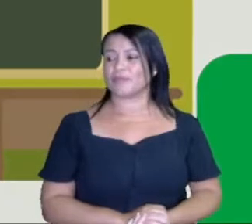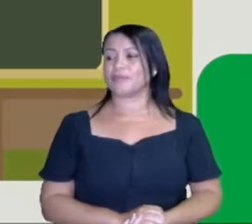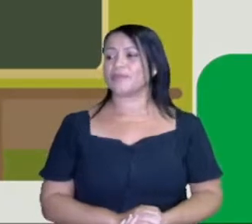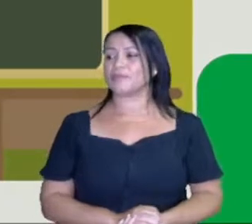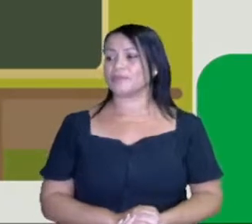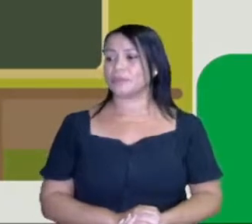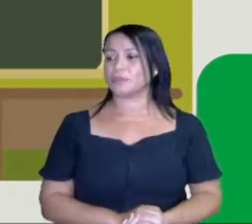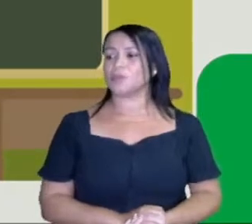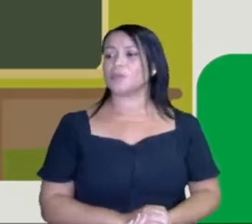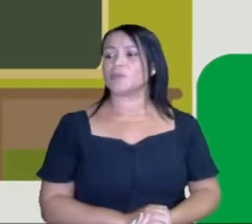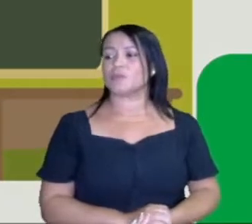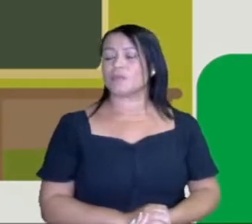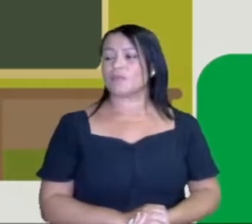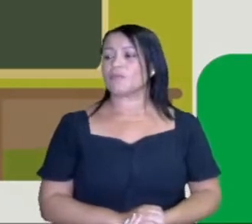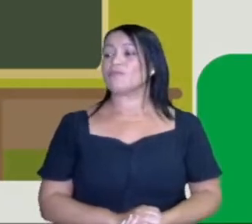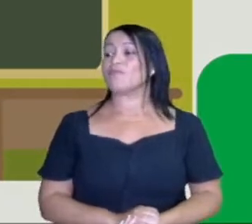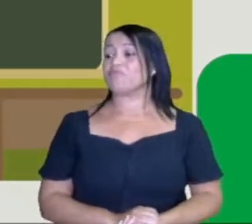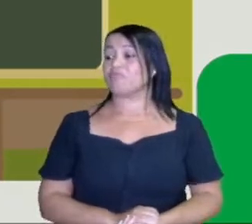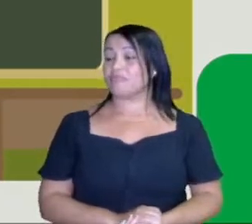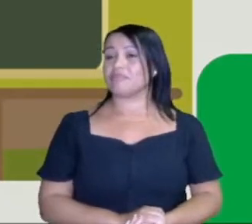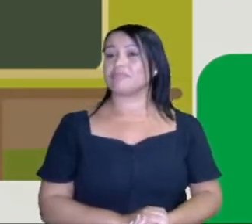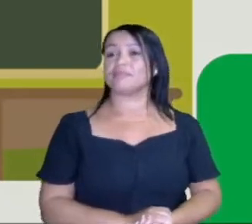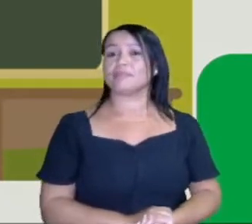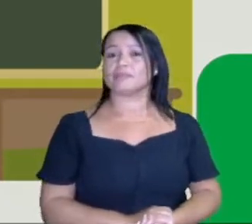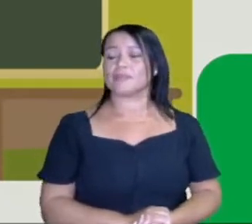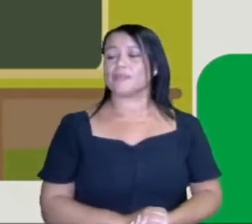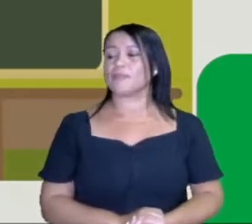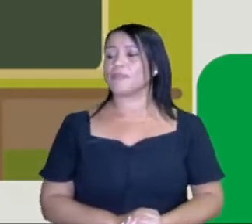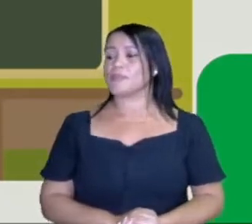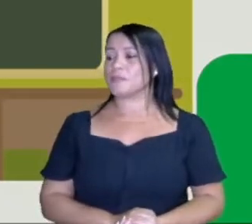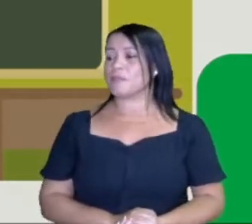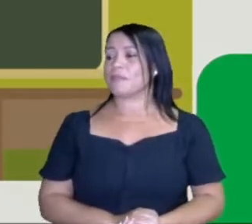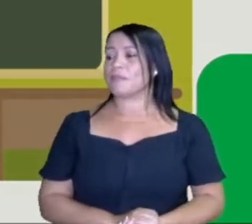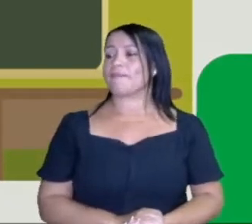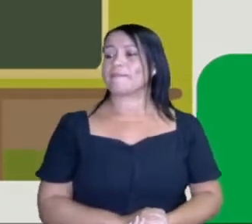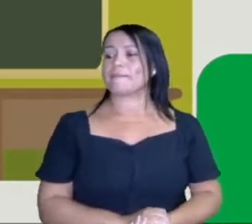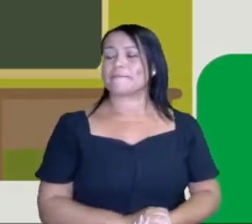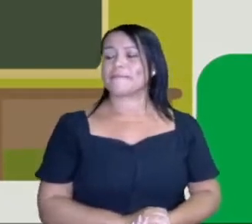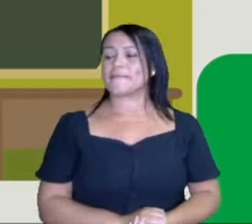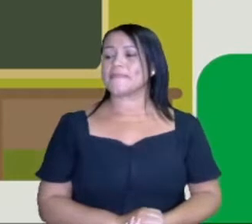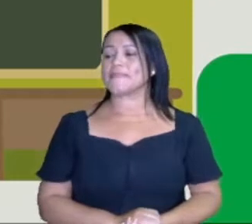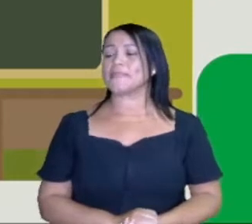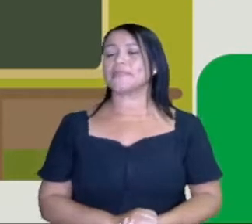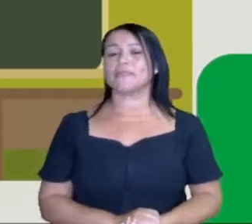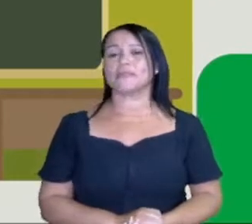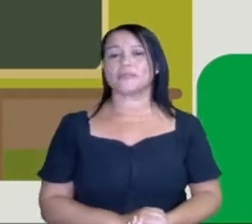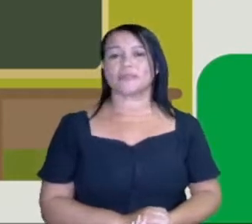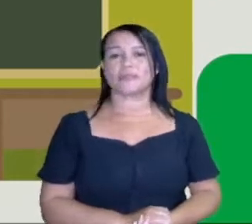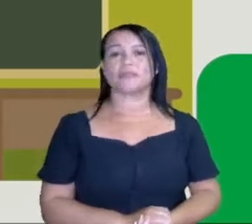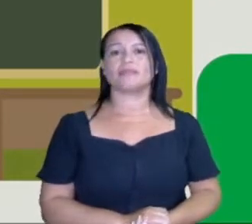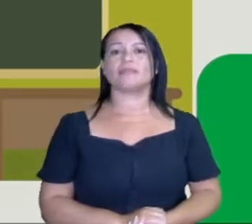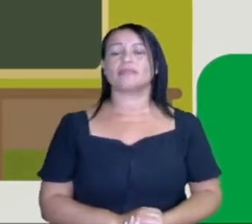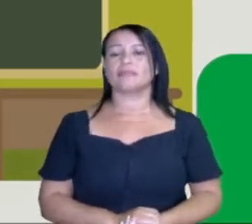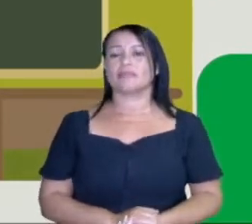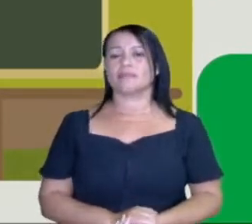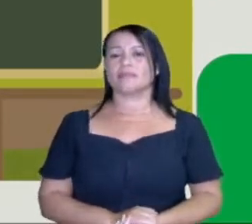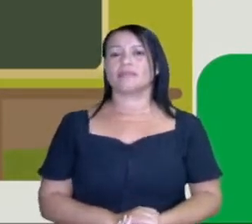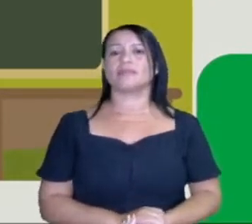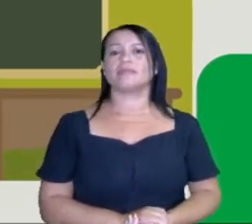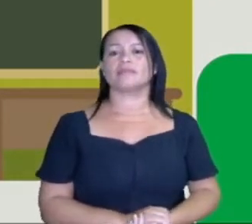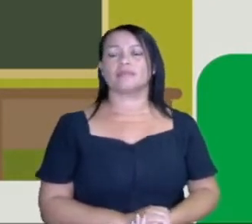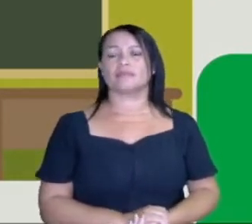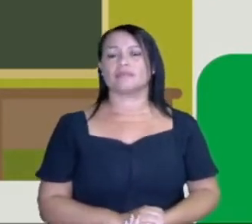The Teachers' Day has been celebrated annually. This includes celebrations to honor the